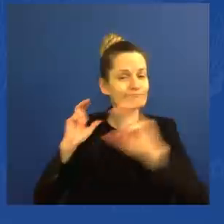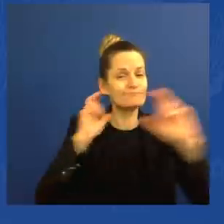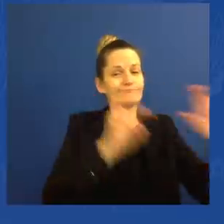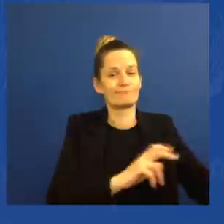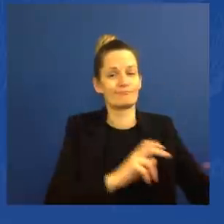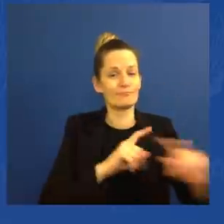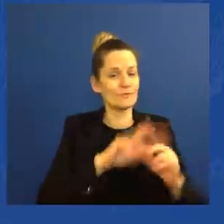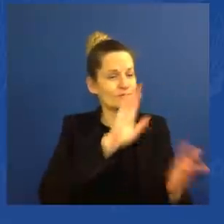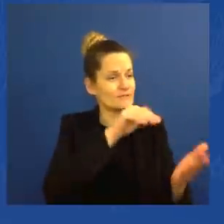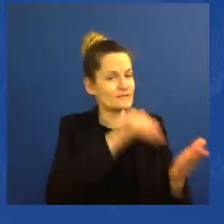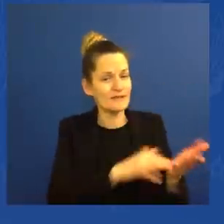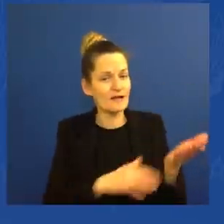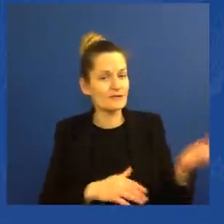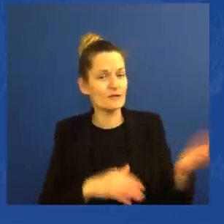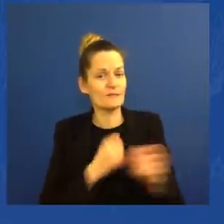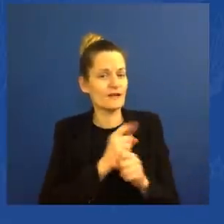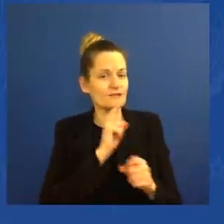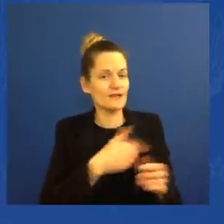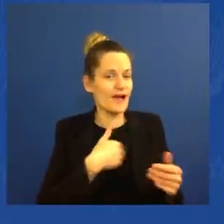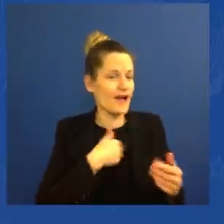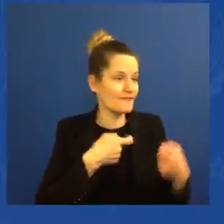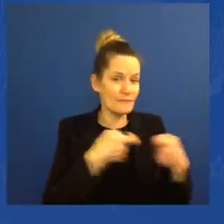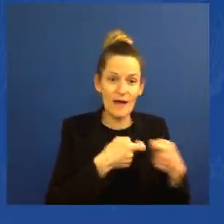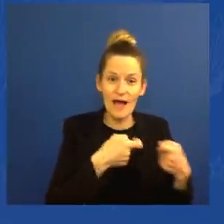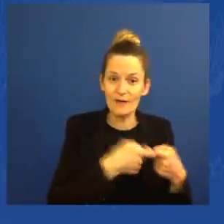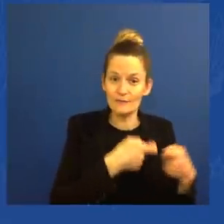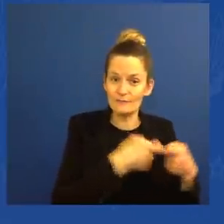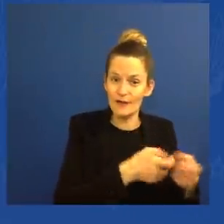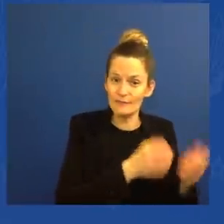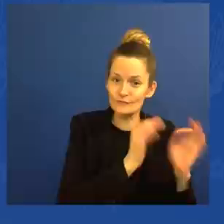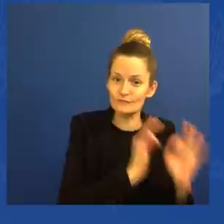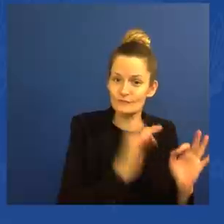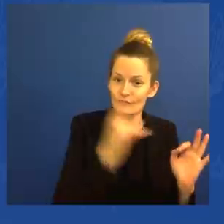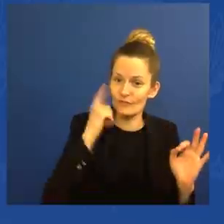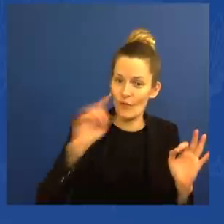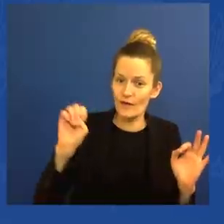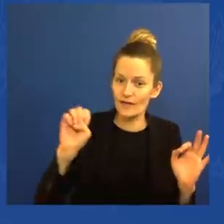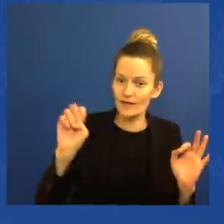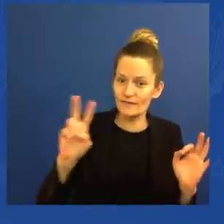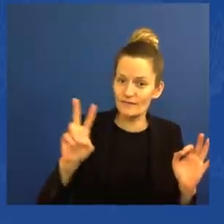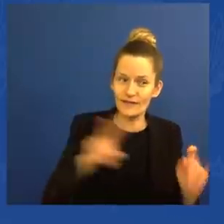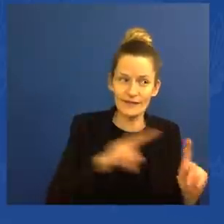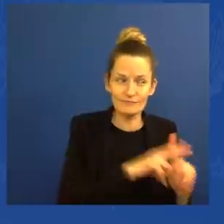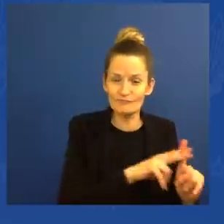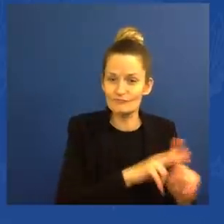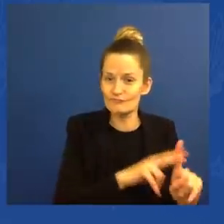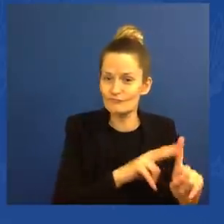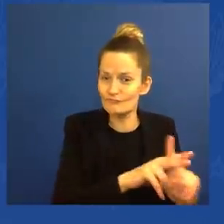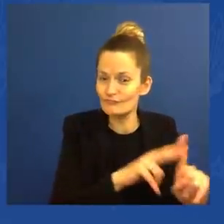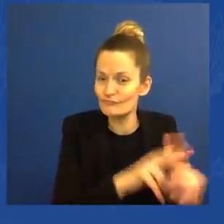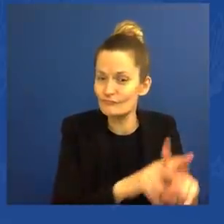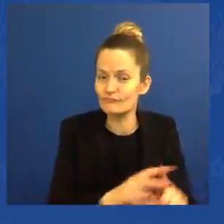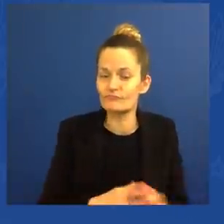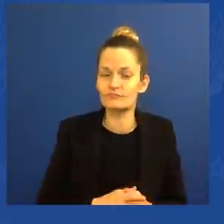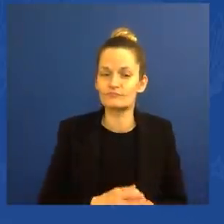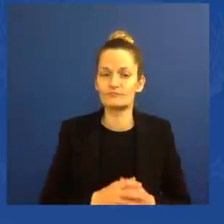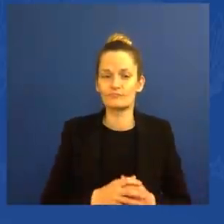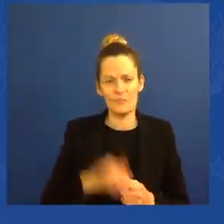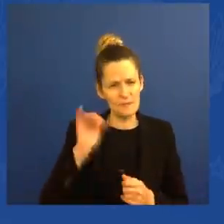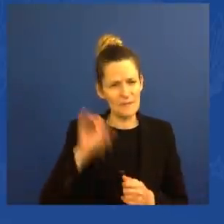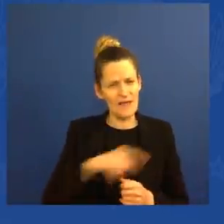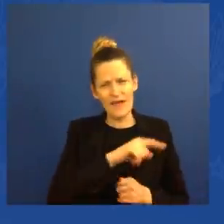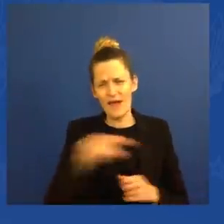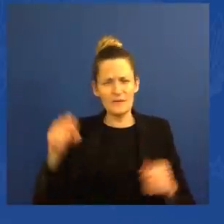diesel engines in southern Nevada. And so much more. It's now time for cities and towns to get